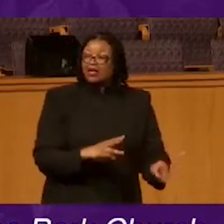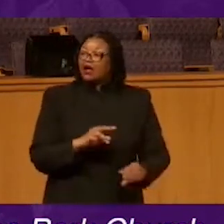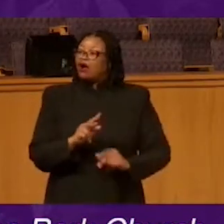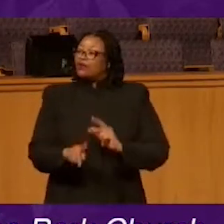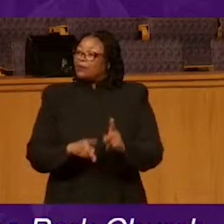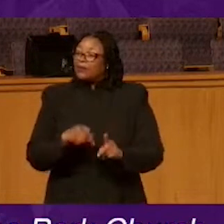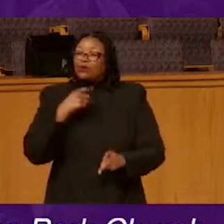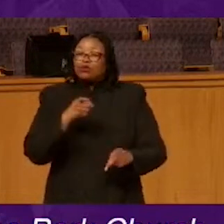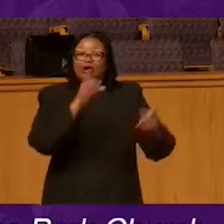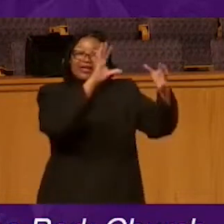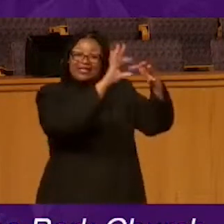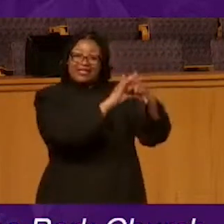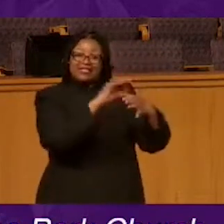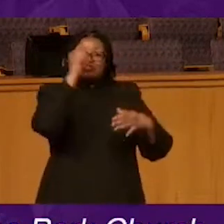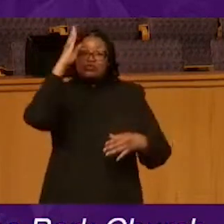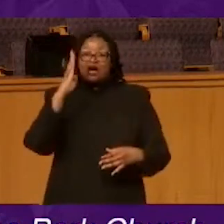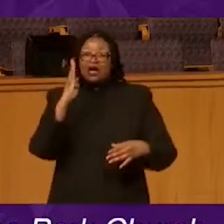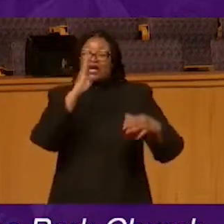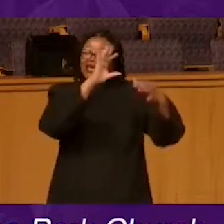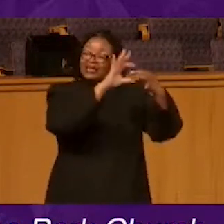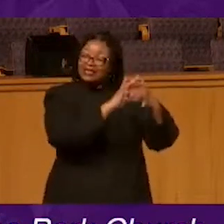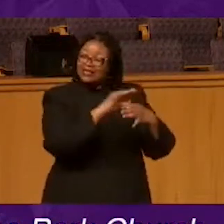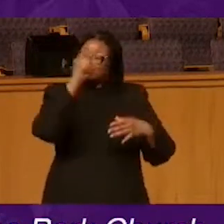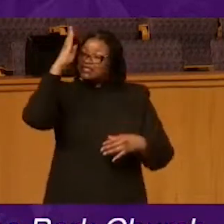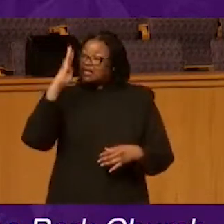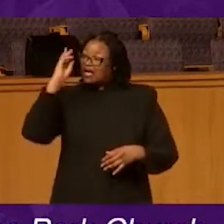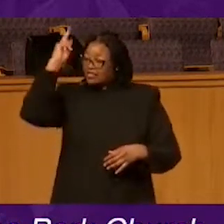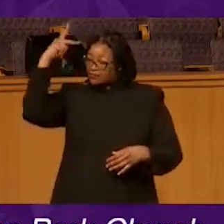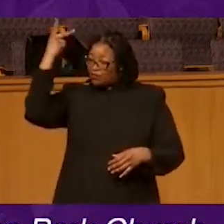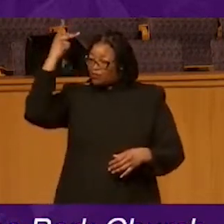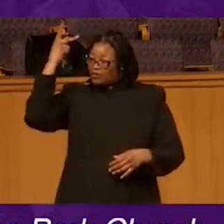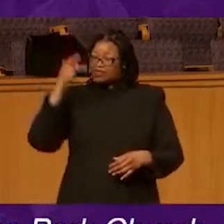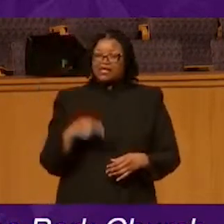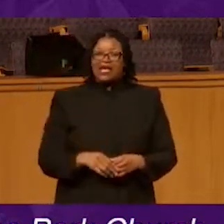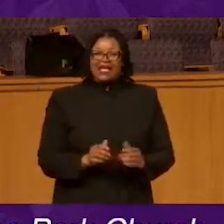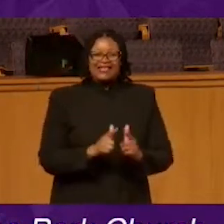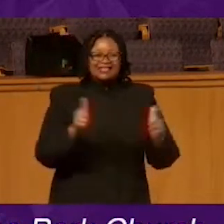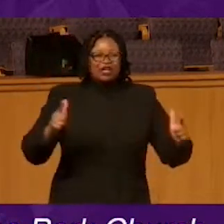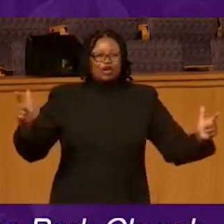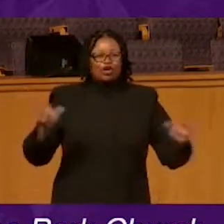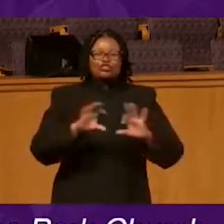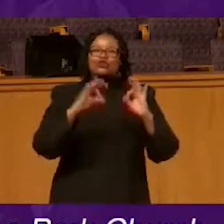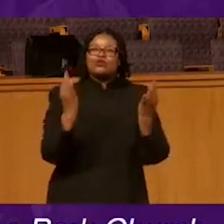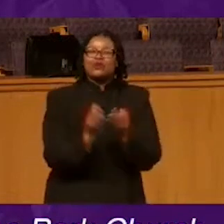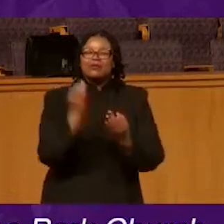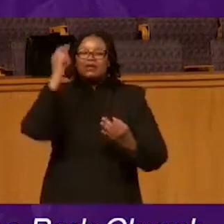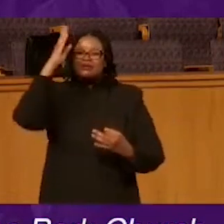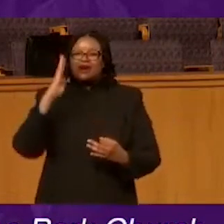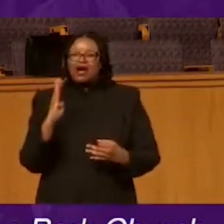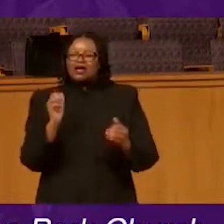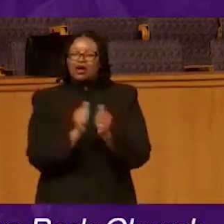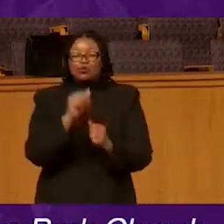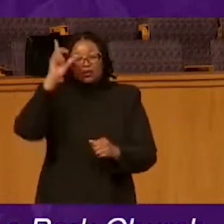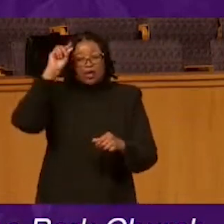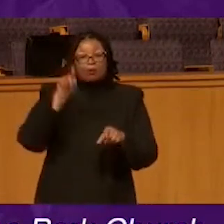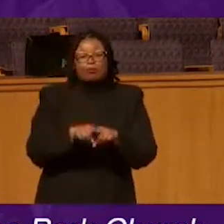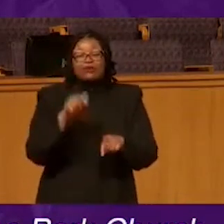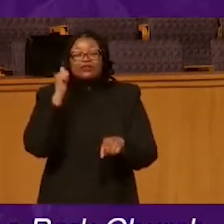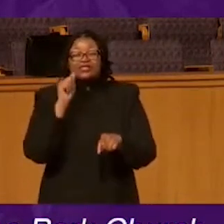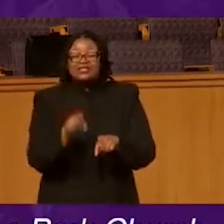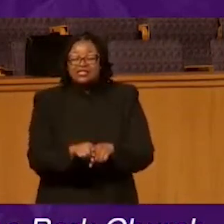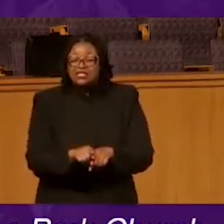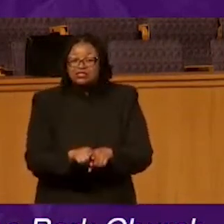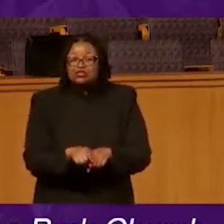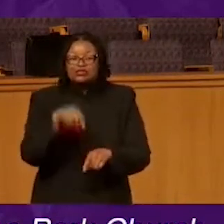tied to God and tied to God's purposes. It is the larger family of God with brothers and sisters.